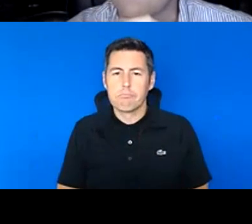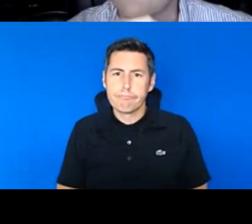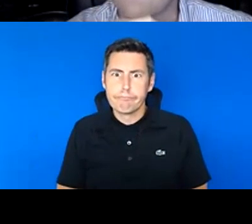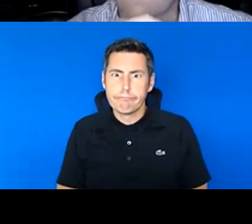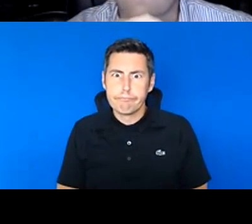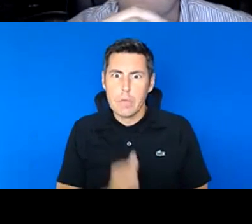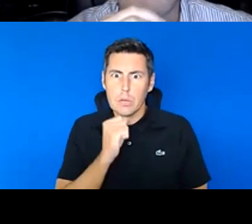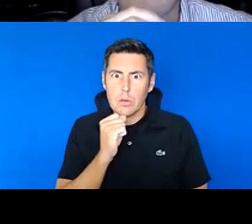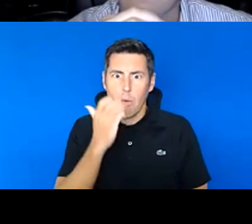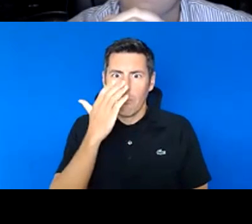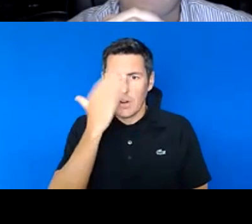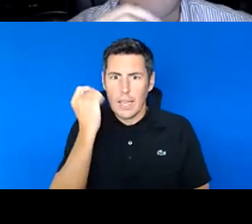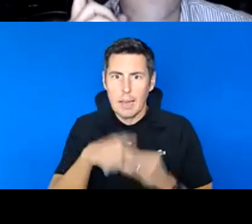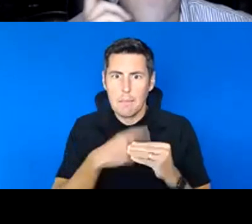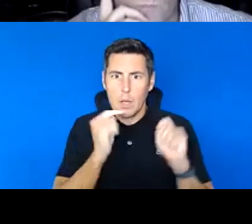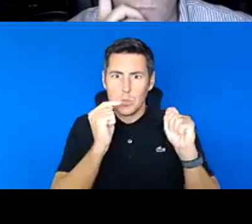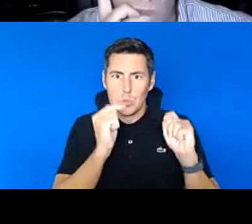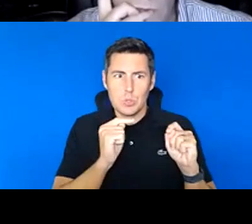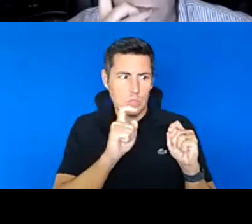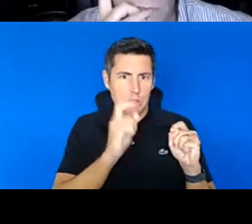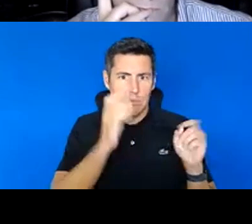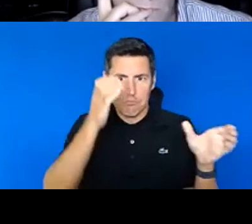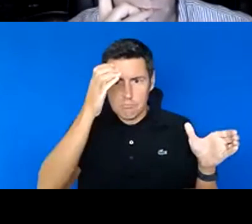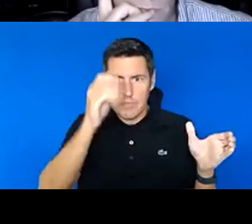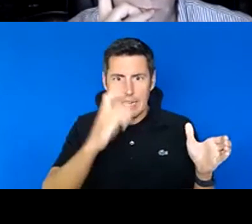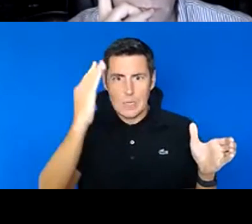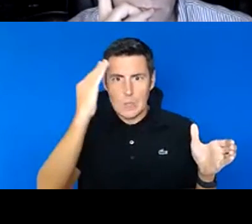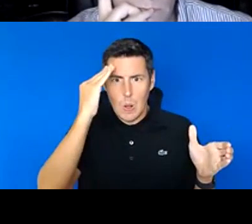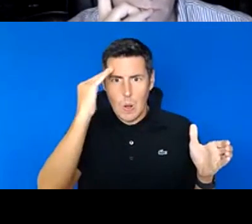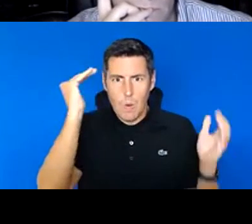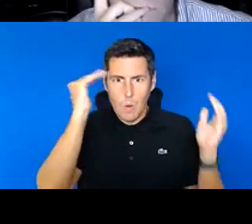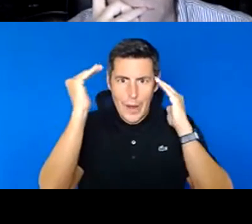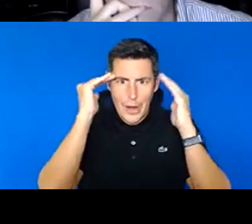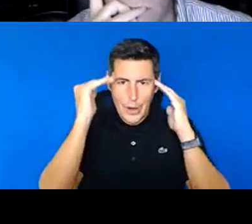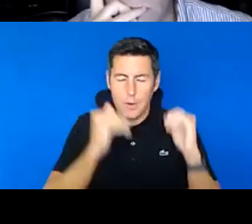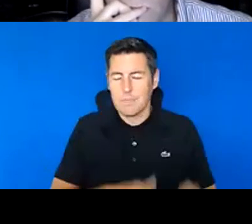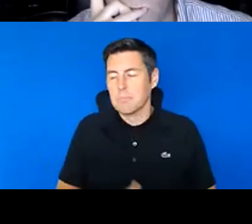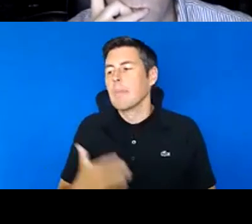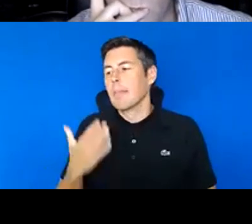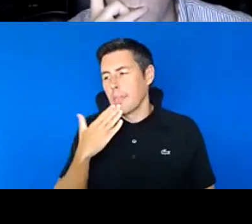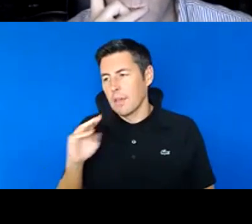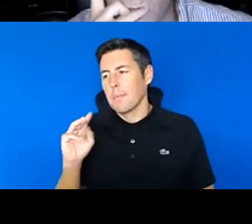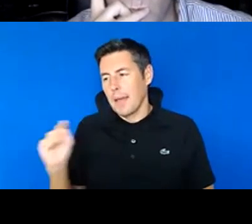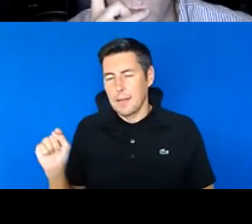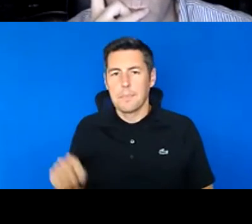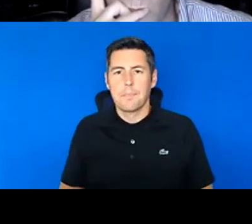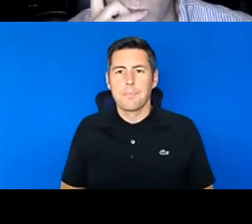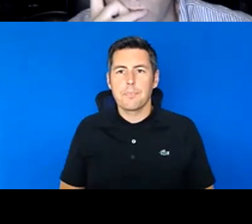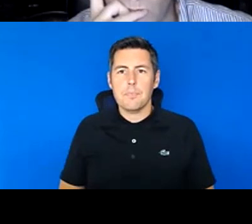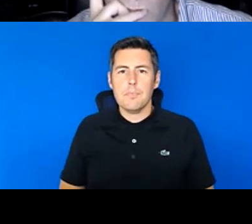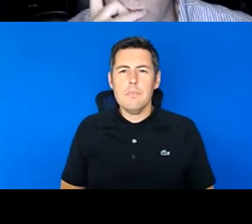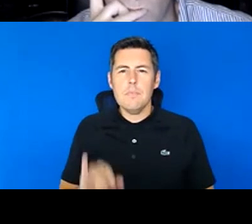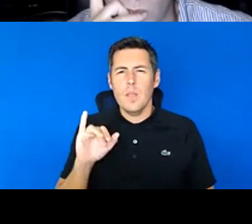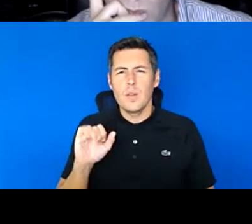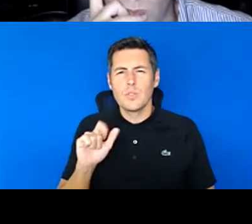about tutorial. Thank you. Absolutely. Thanks, Matt. Okay, last question, Joellen, and just really quickly, Tiffany, I do